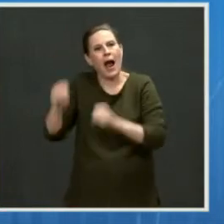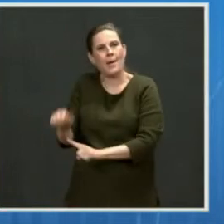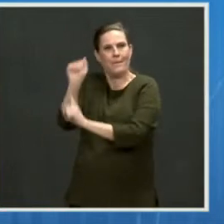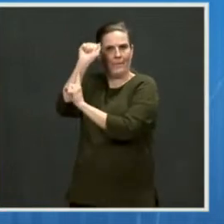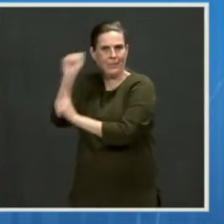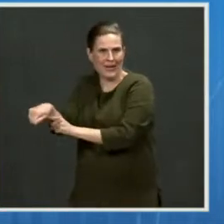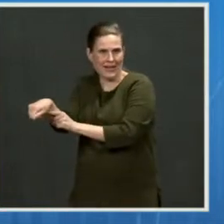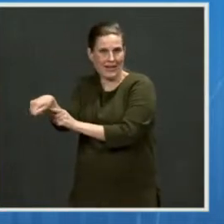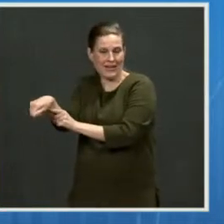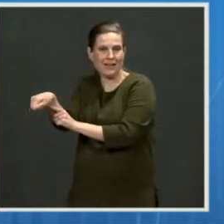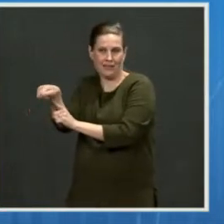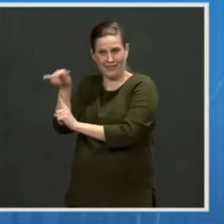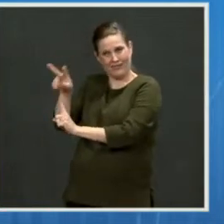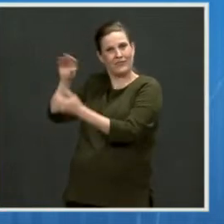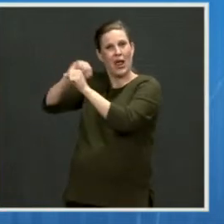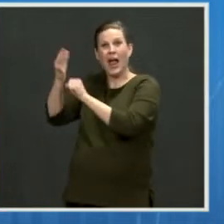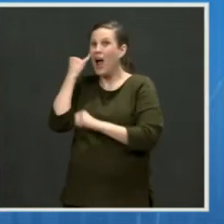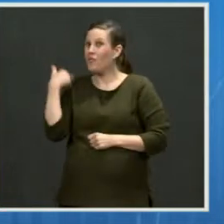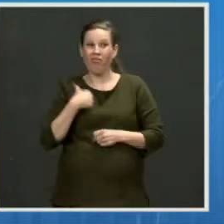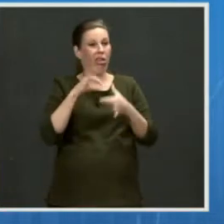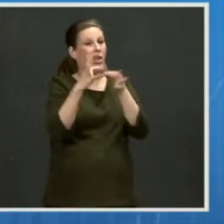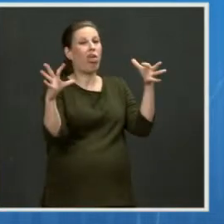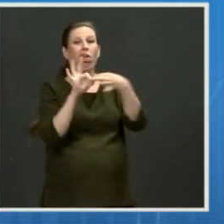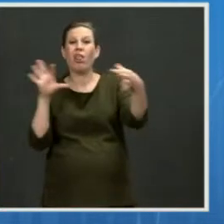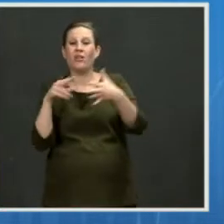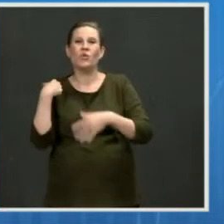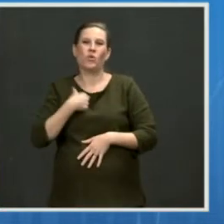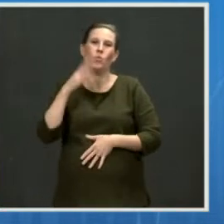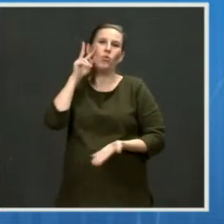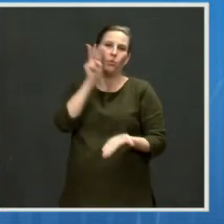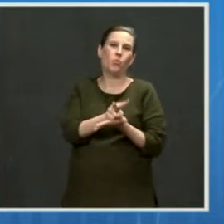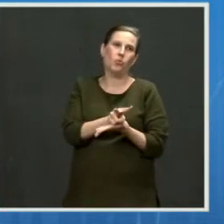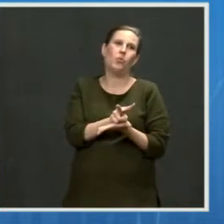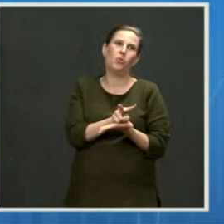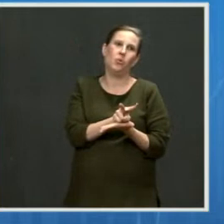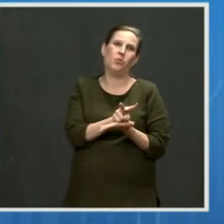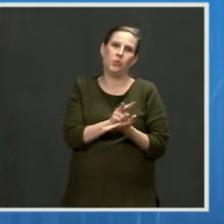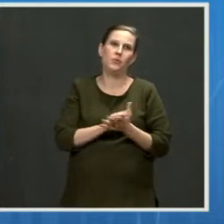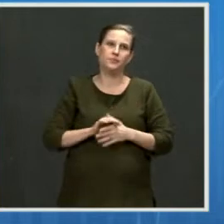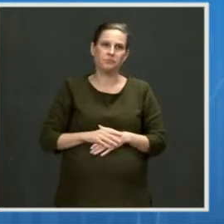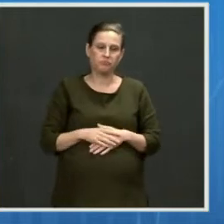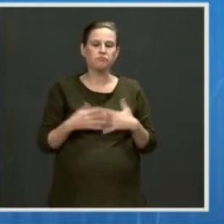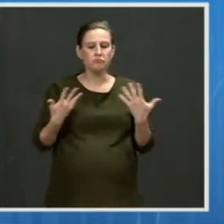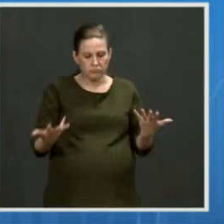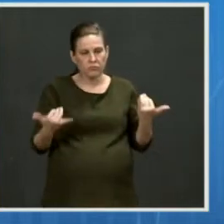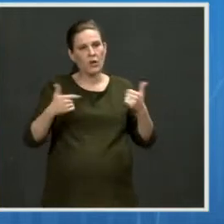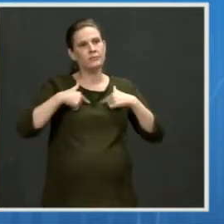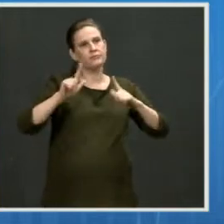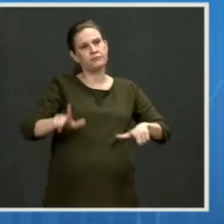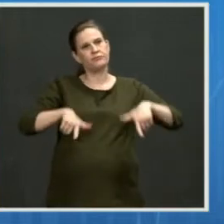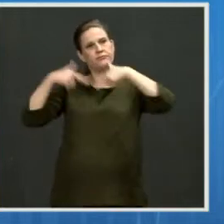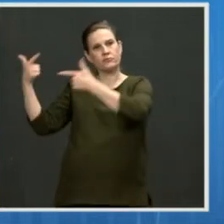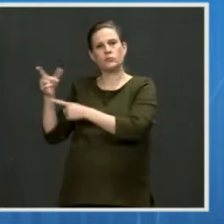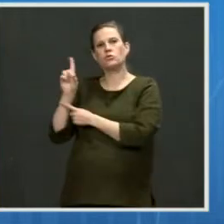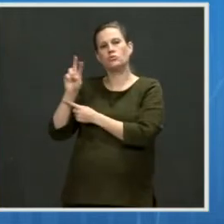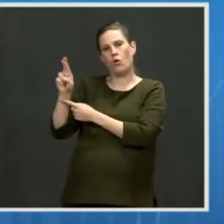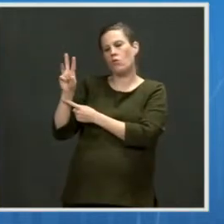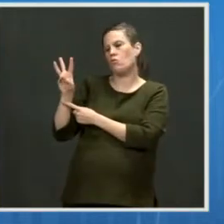defeat this. And with that, I'm going to turn it over to Dr. Walensky and then to Dr. Fauci for some important updates from